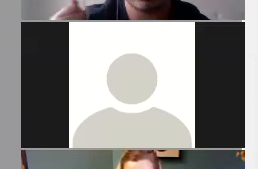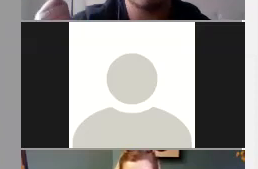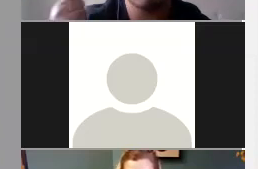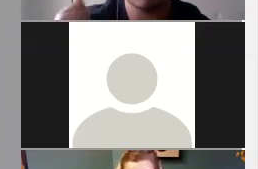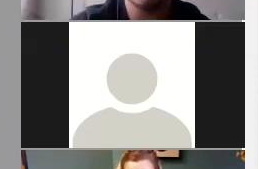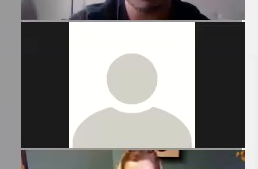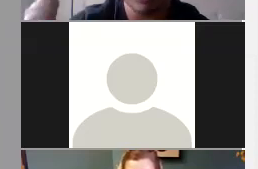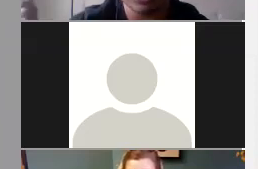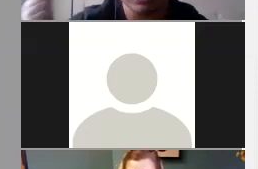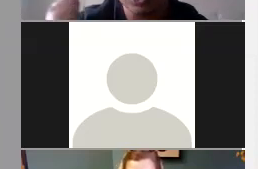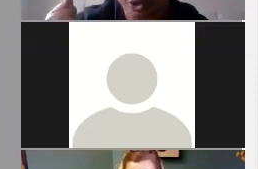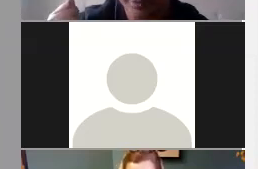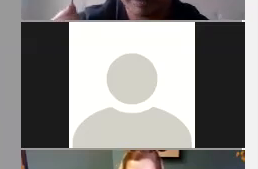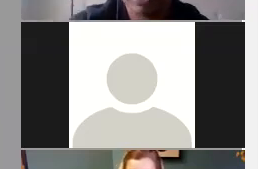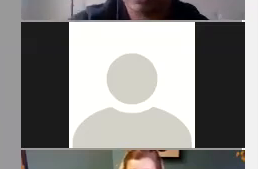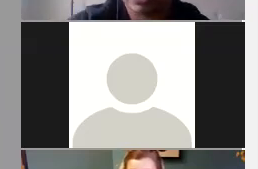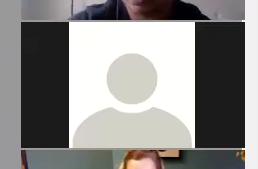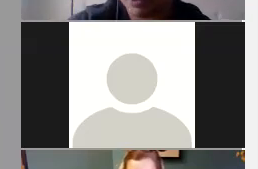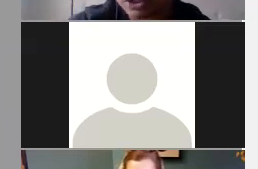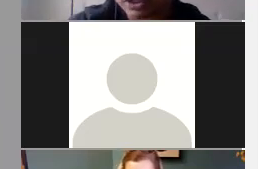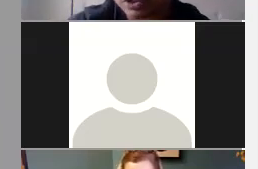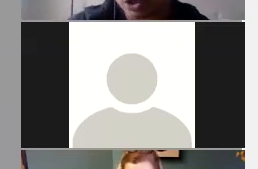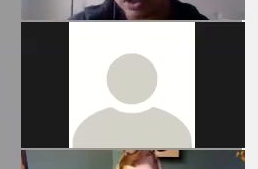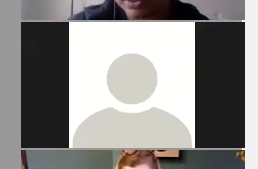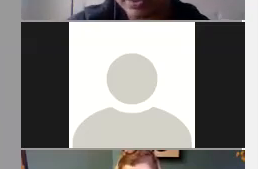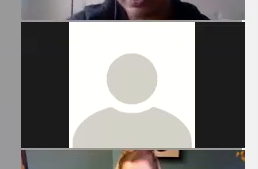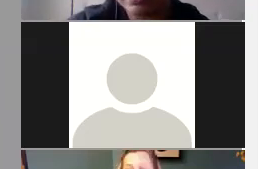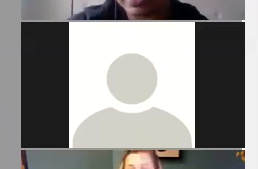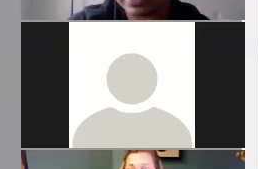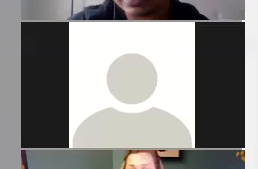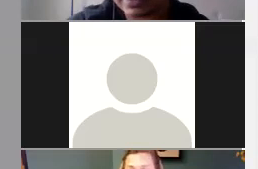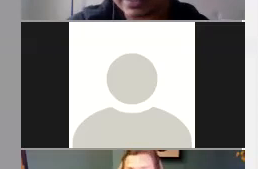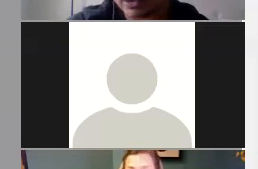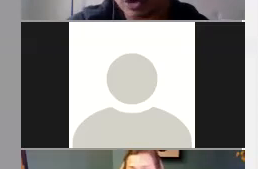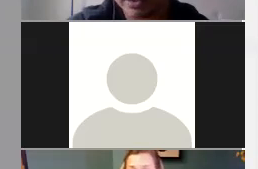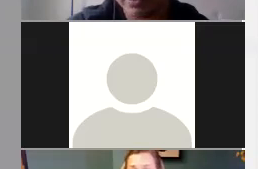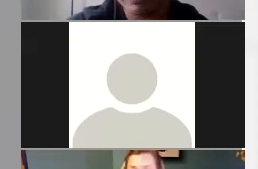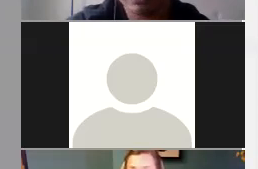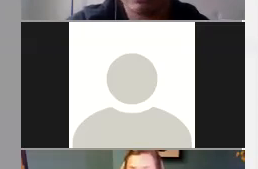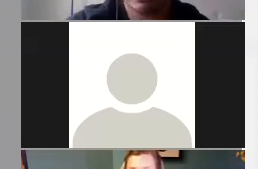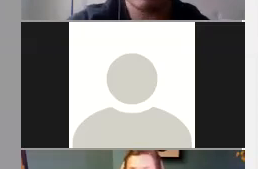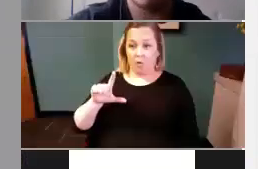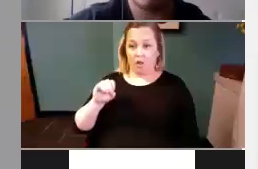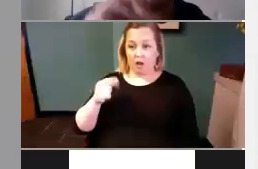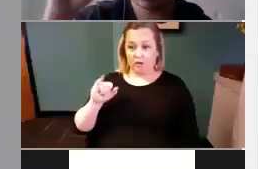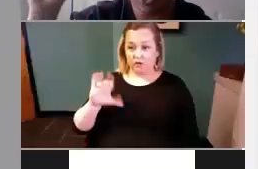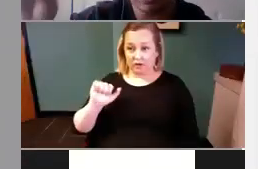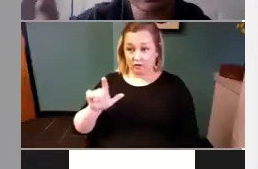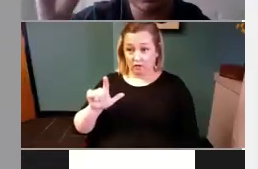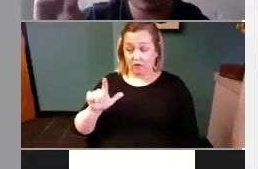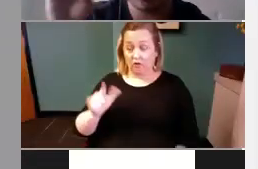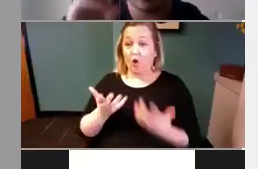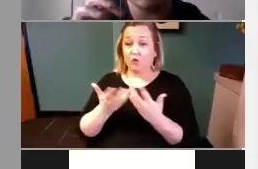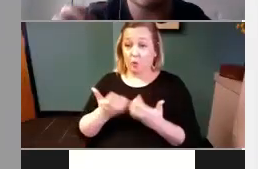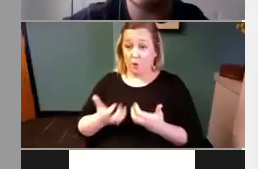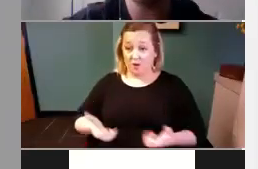some algorithm called a topological sort. A topological sort is in essence an algorithm that